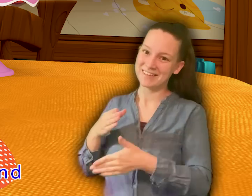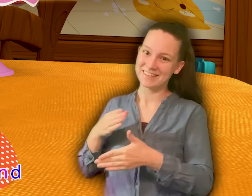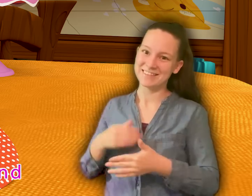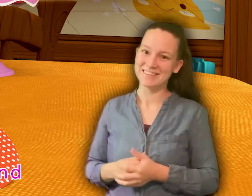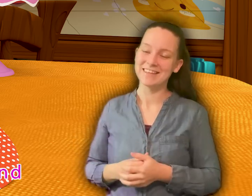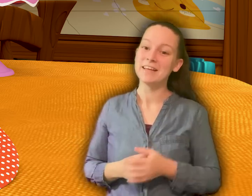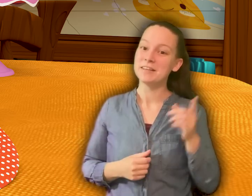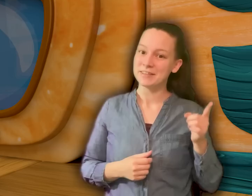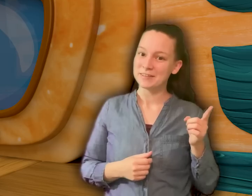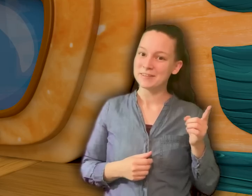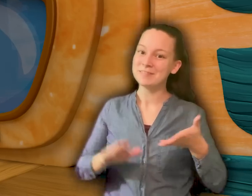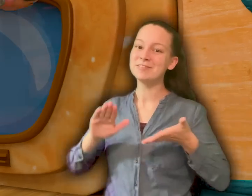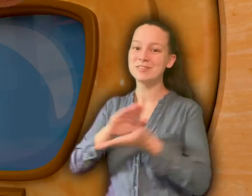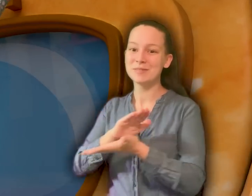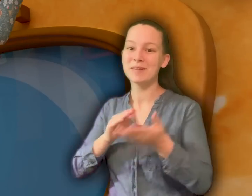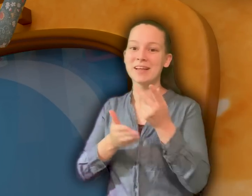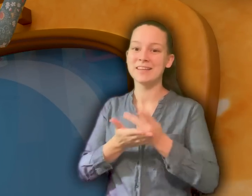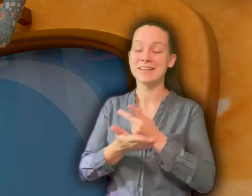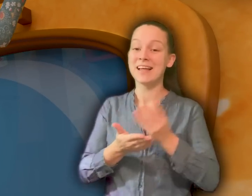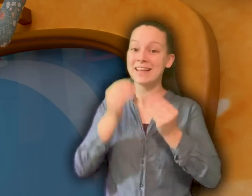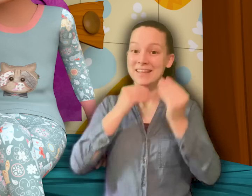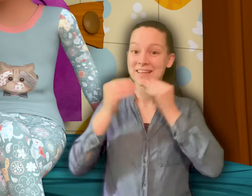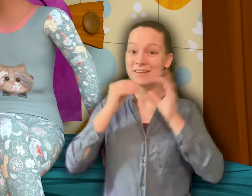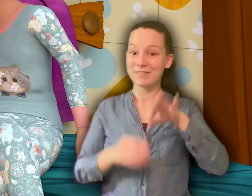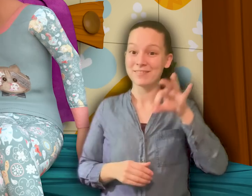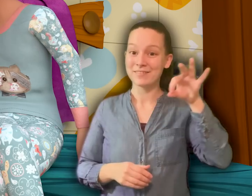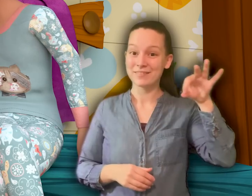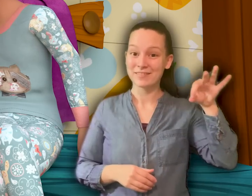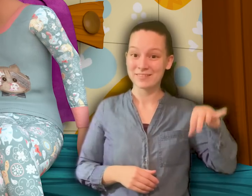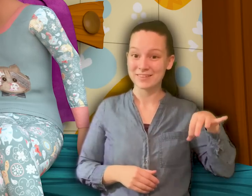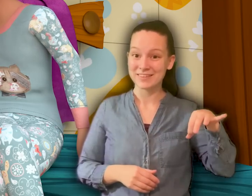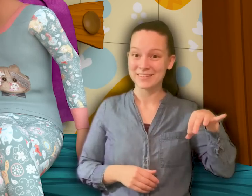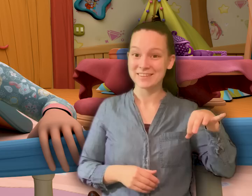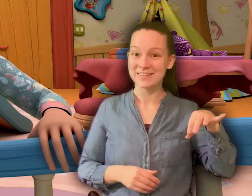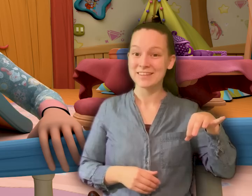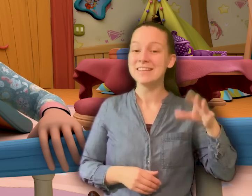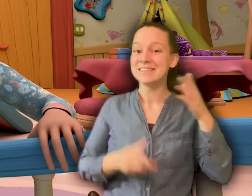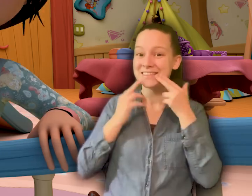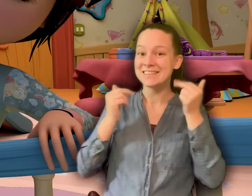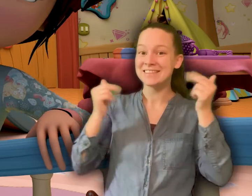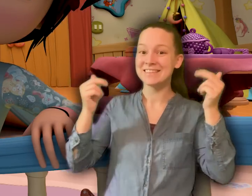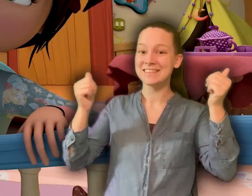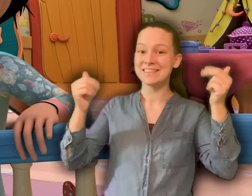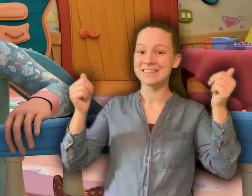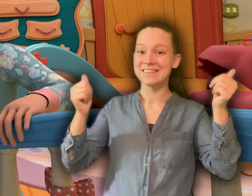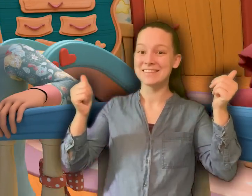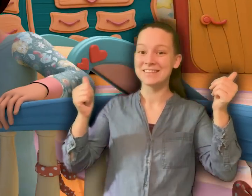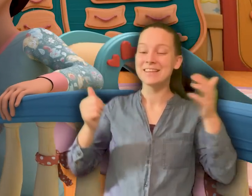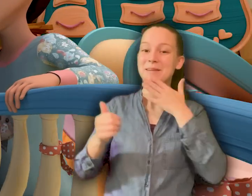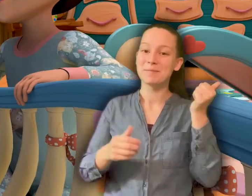the very end B pies eating fries and singing out